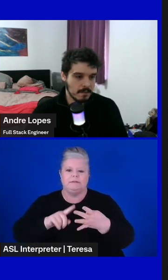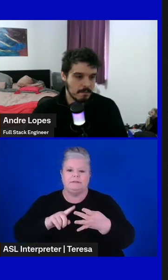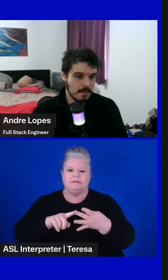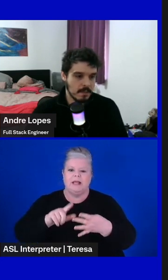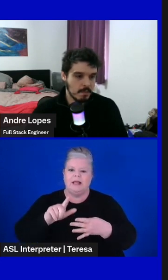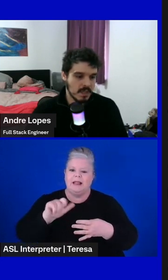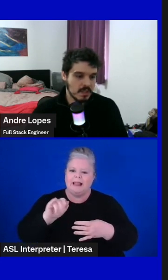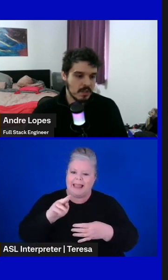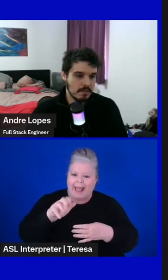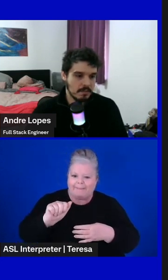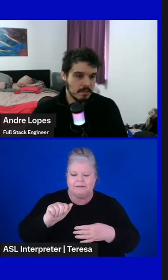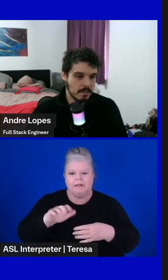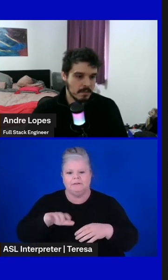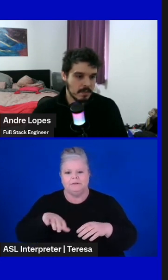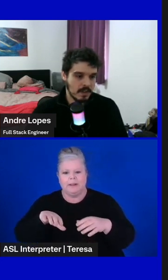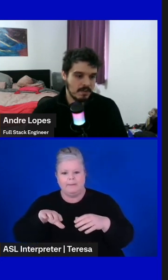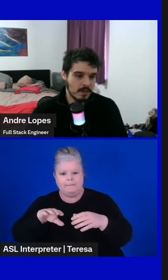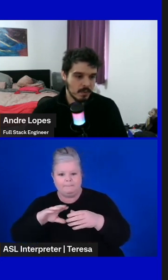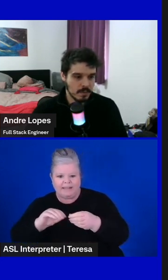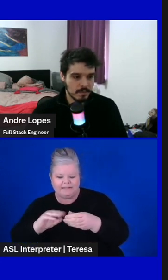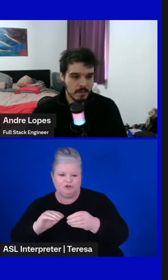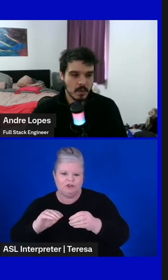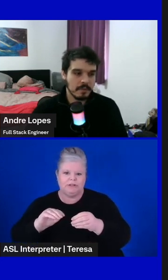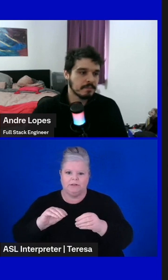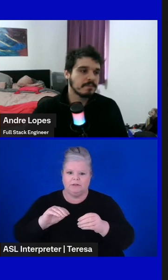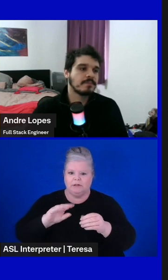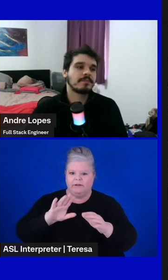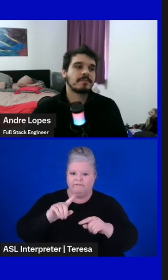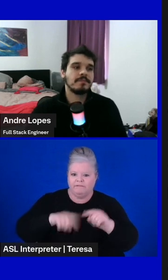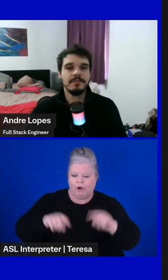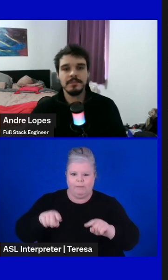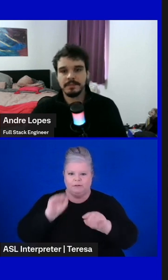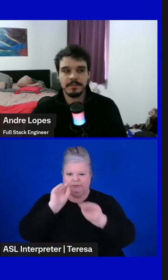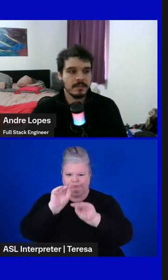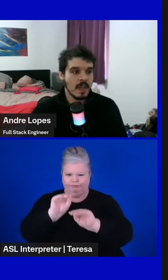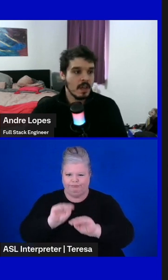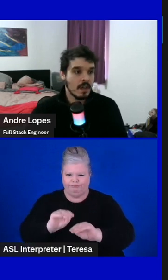lambdas, messaging, and variables. Okay.